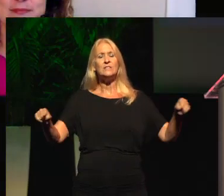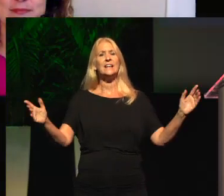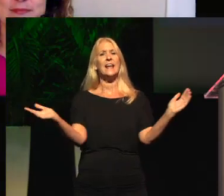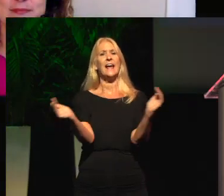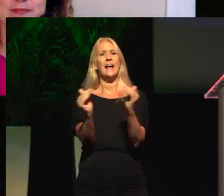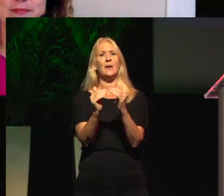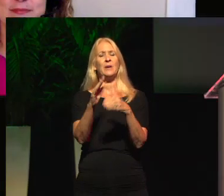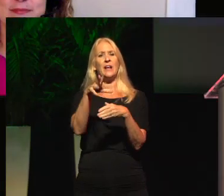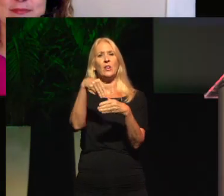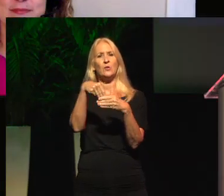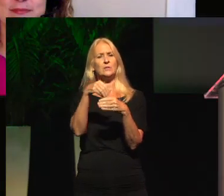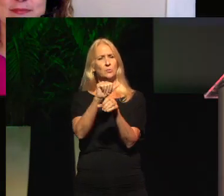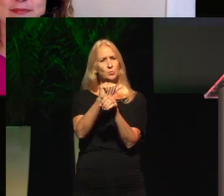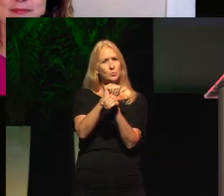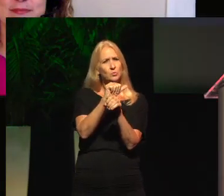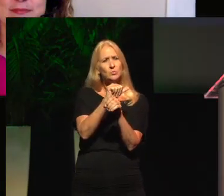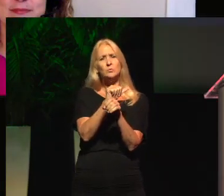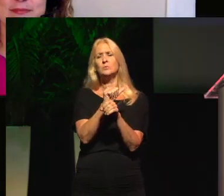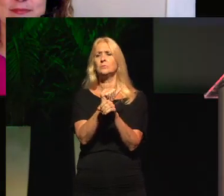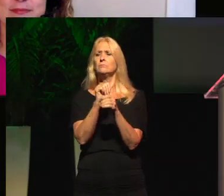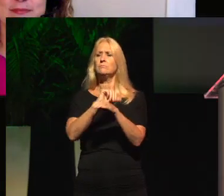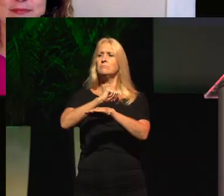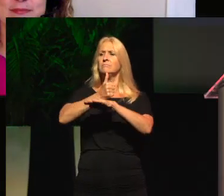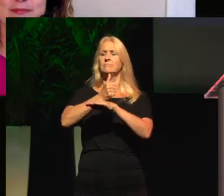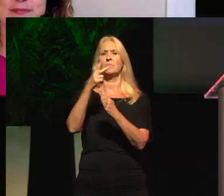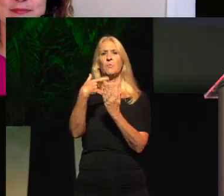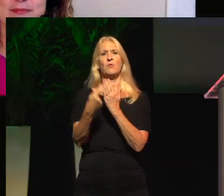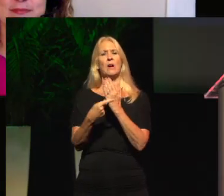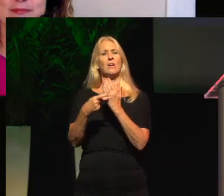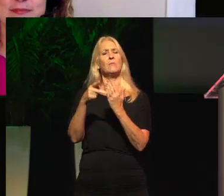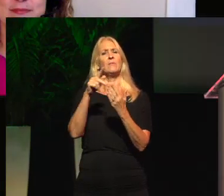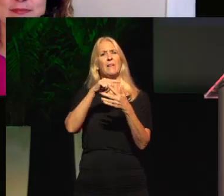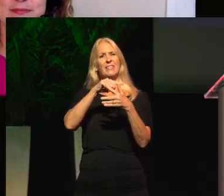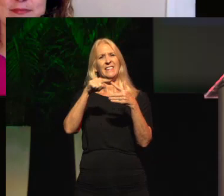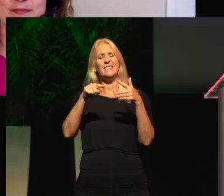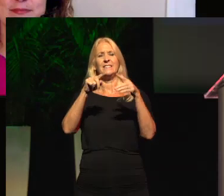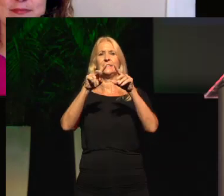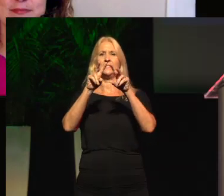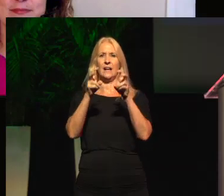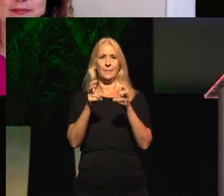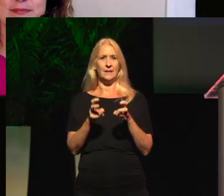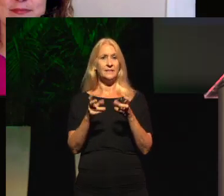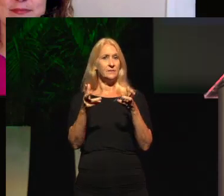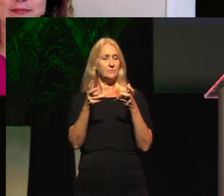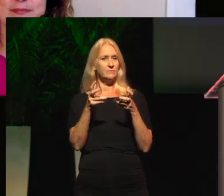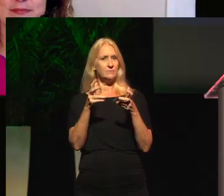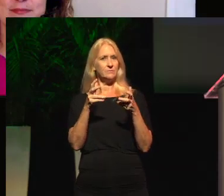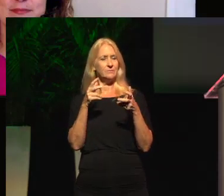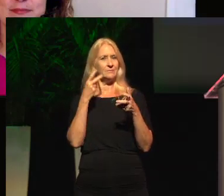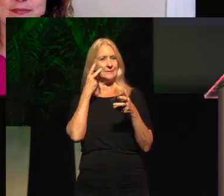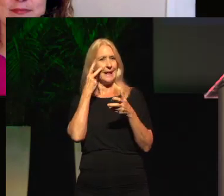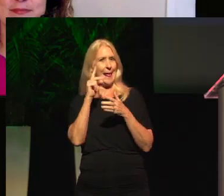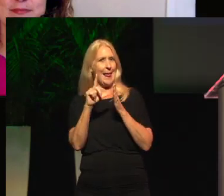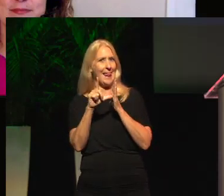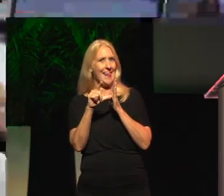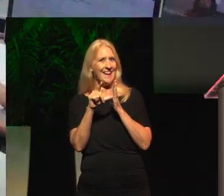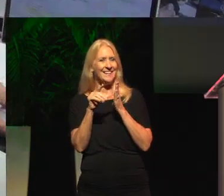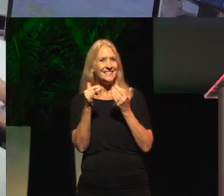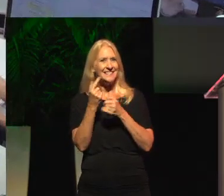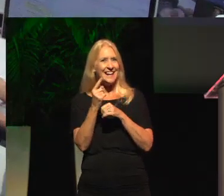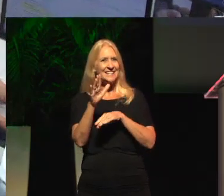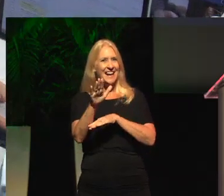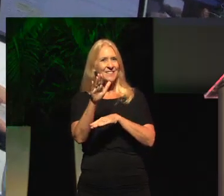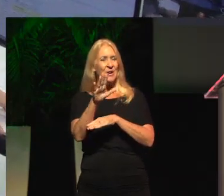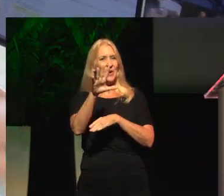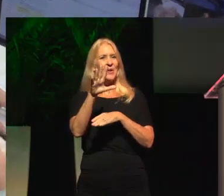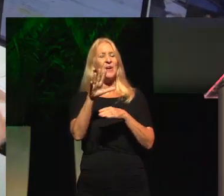working hard to develop programming surrounding all of these topics. What you want to do is watch for an email this afternoon. It